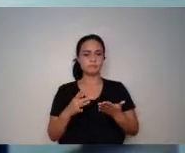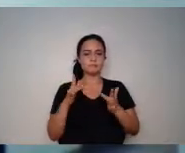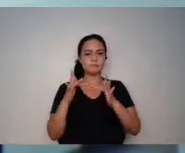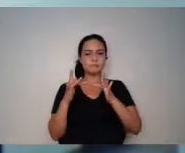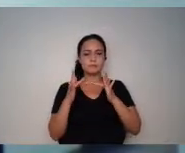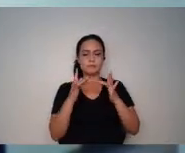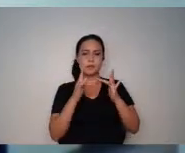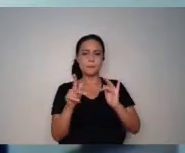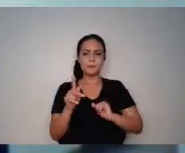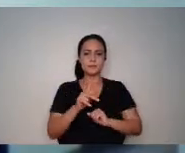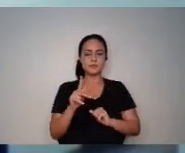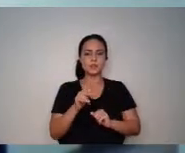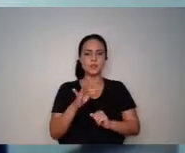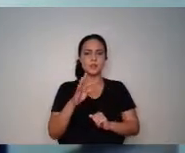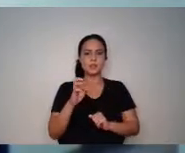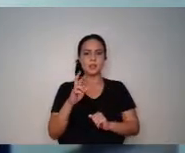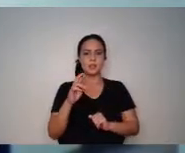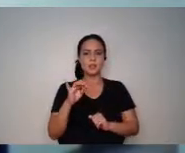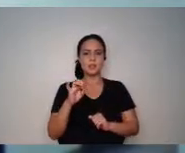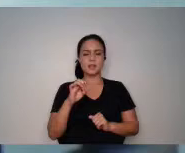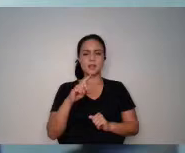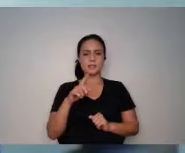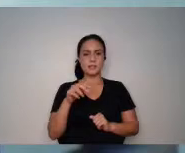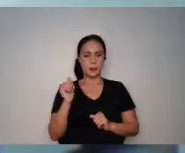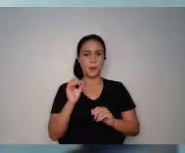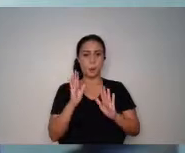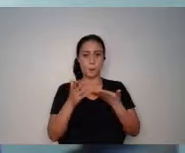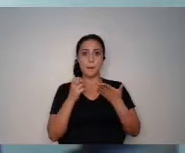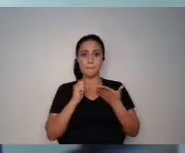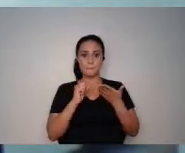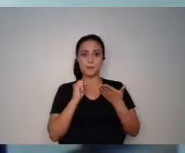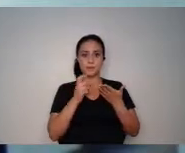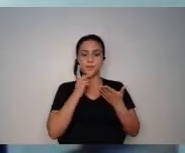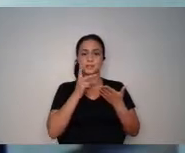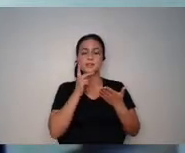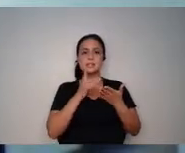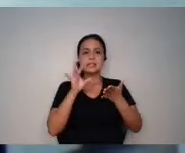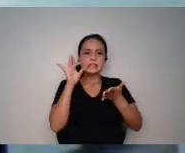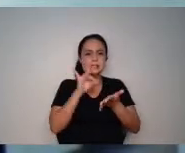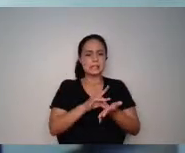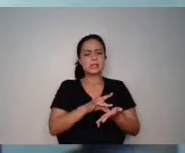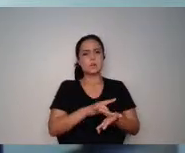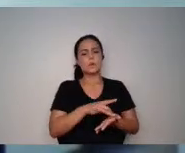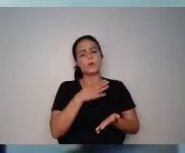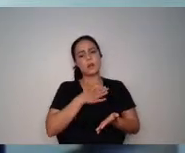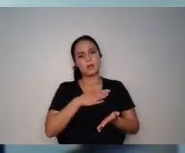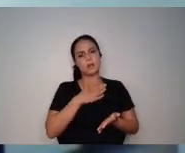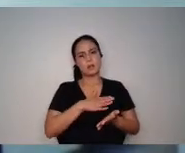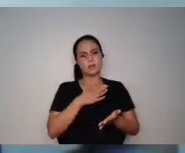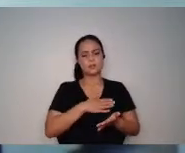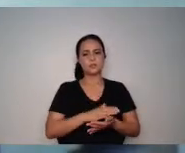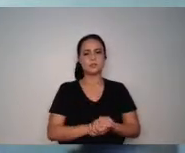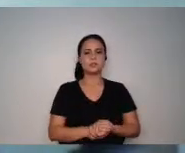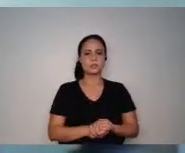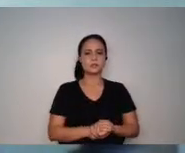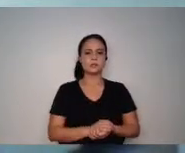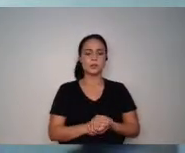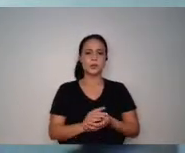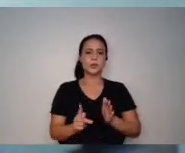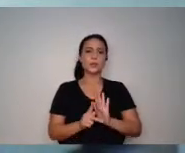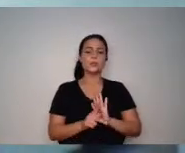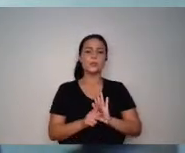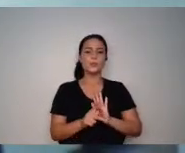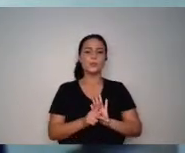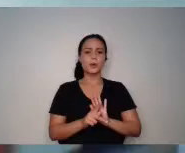panel, in harmony with Professor Teresa Moreira, and now I can say definitely